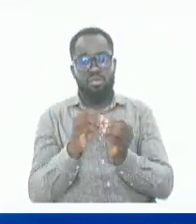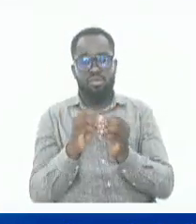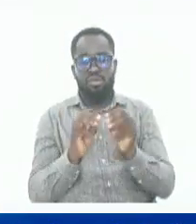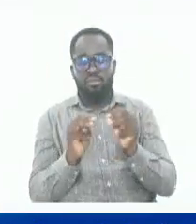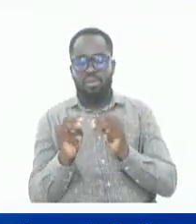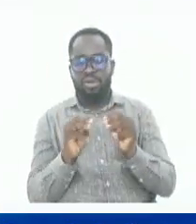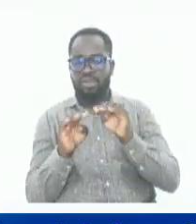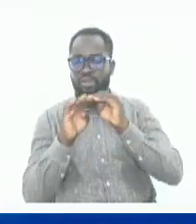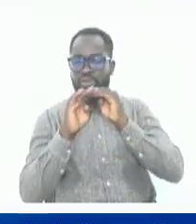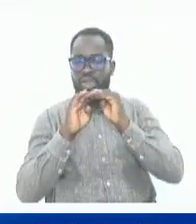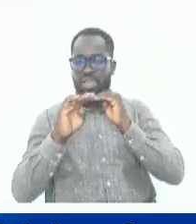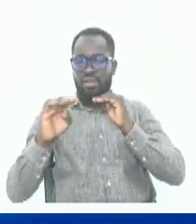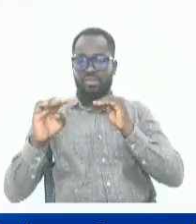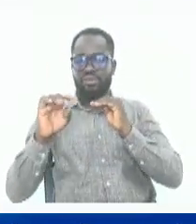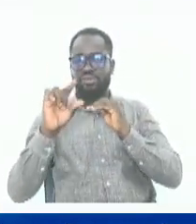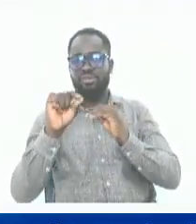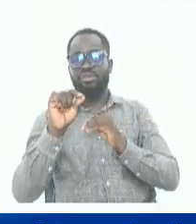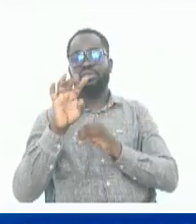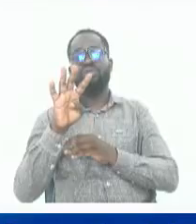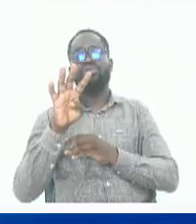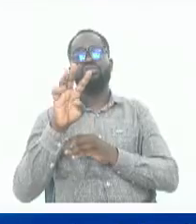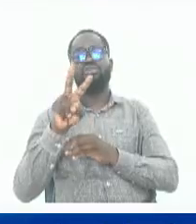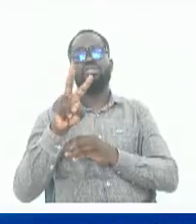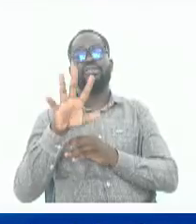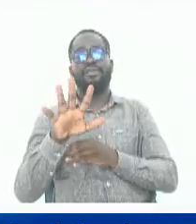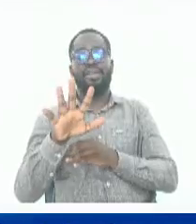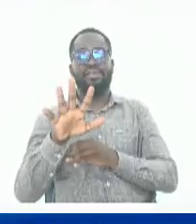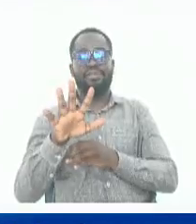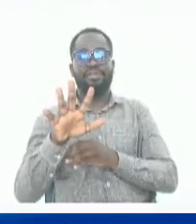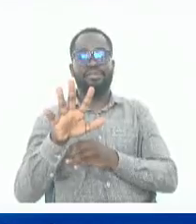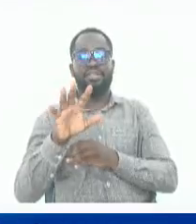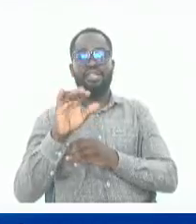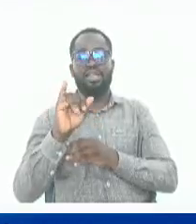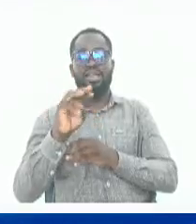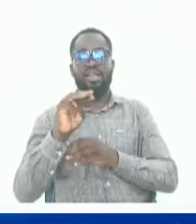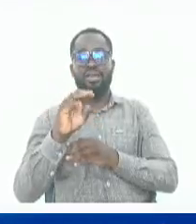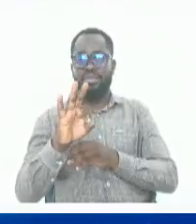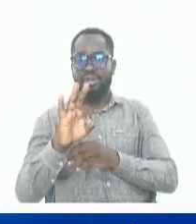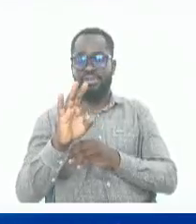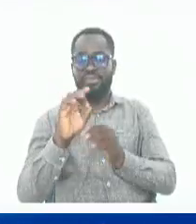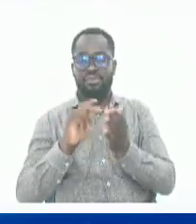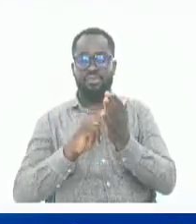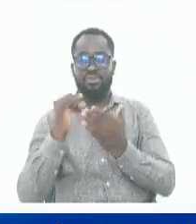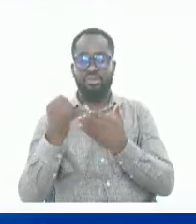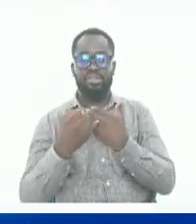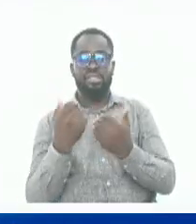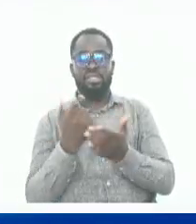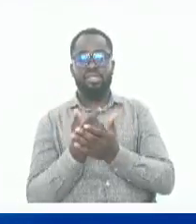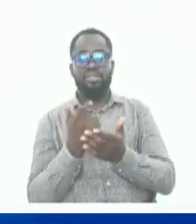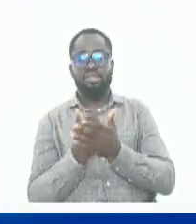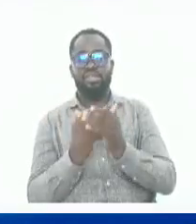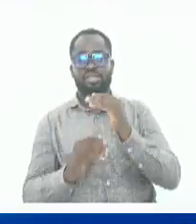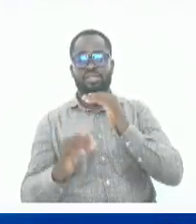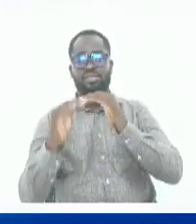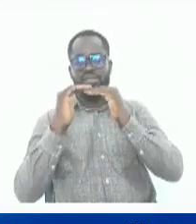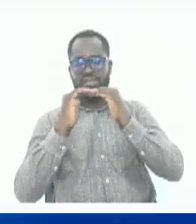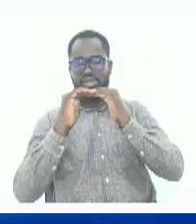manageable levels by 2025. The IMF projects Ghana's inflation to stabilize